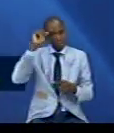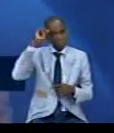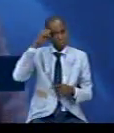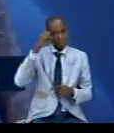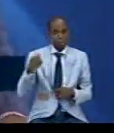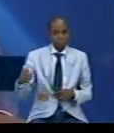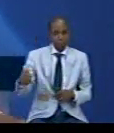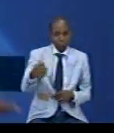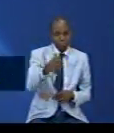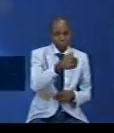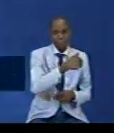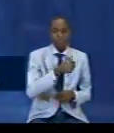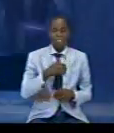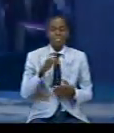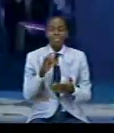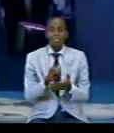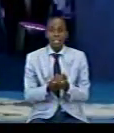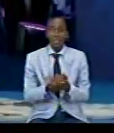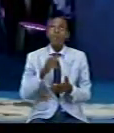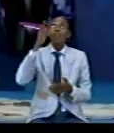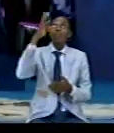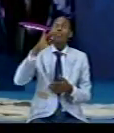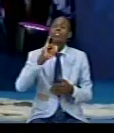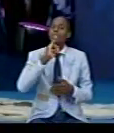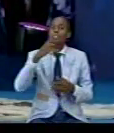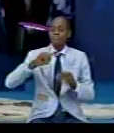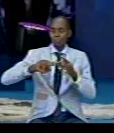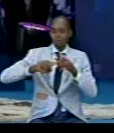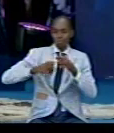source of supernatural